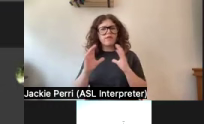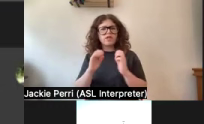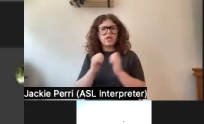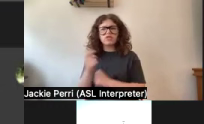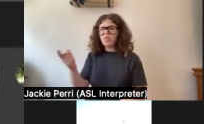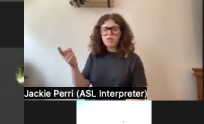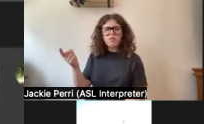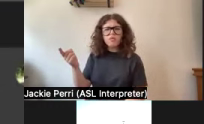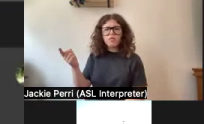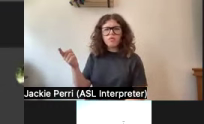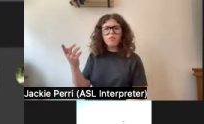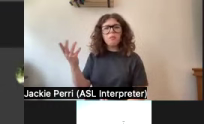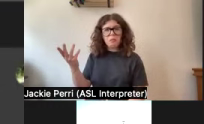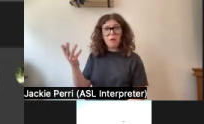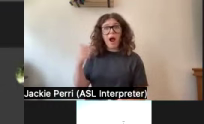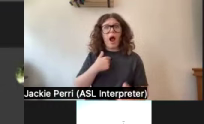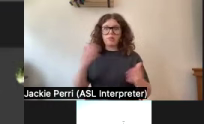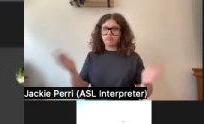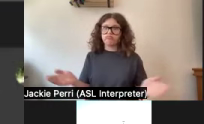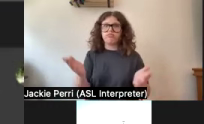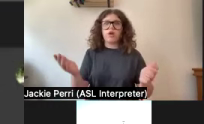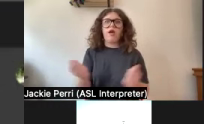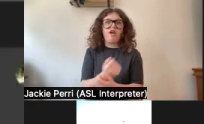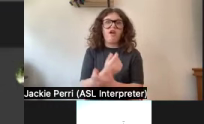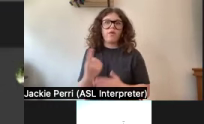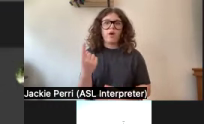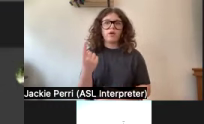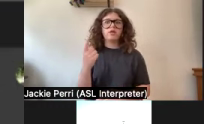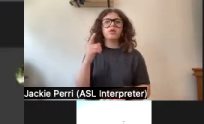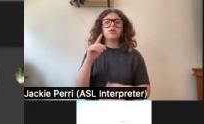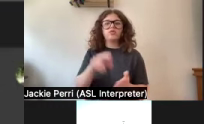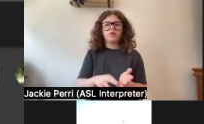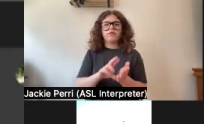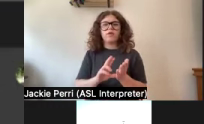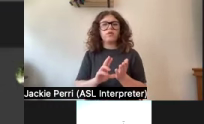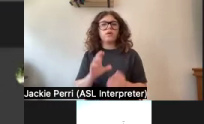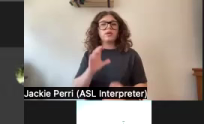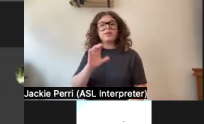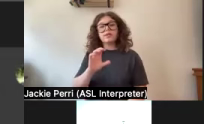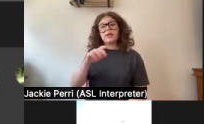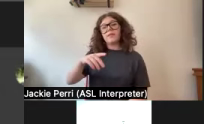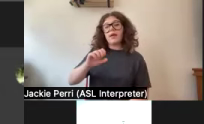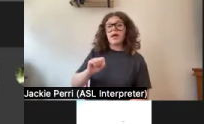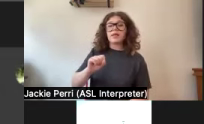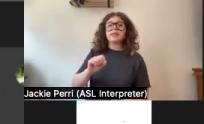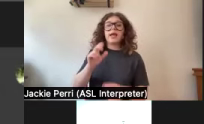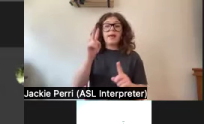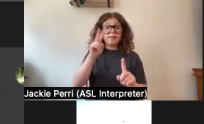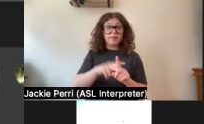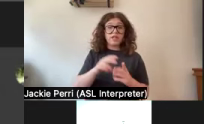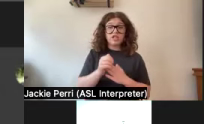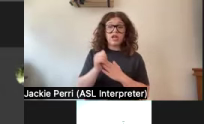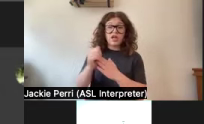would encourage everybody to review the Chicago Public School Implementation Guidelines. It is